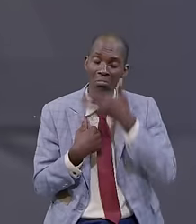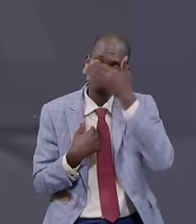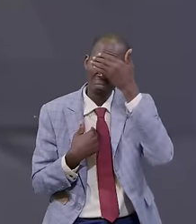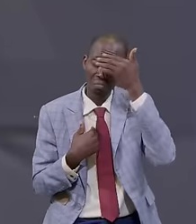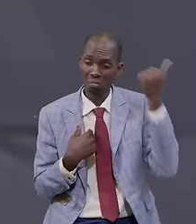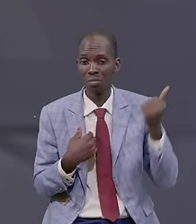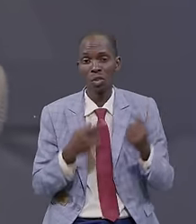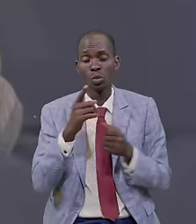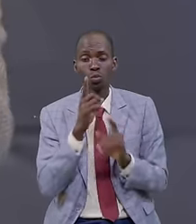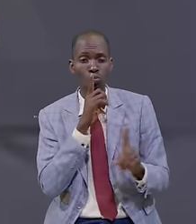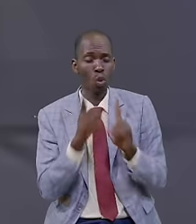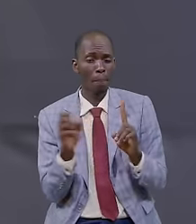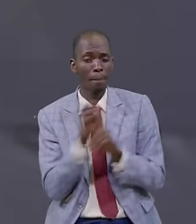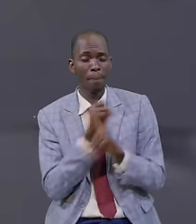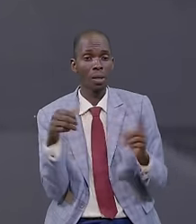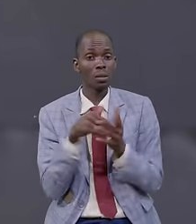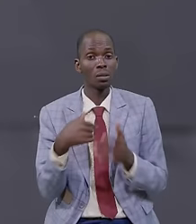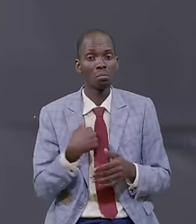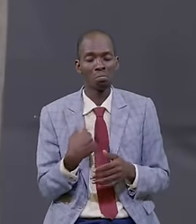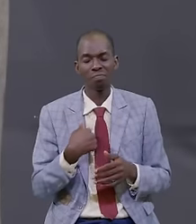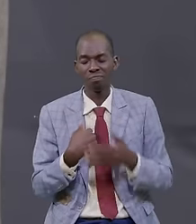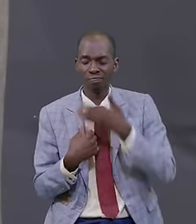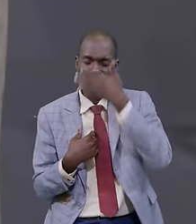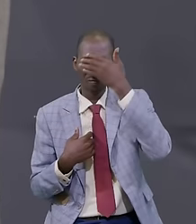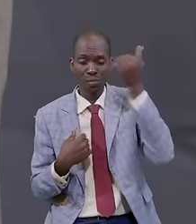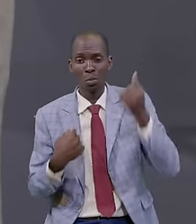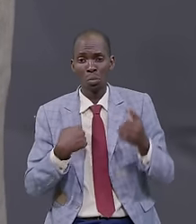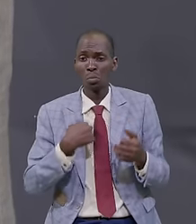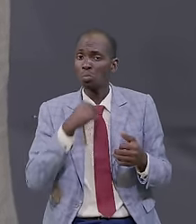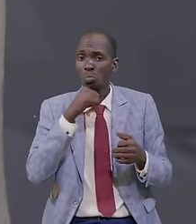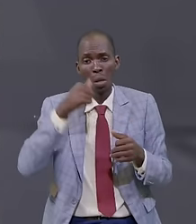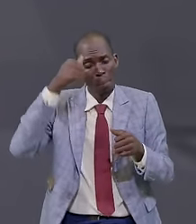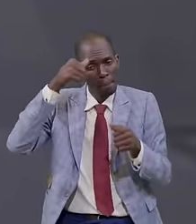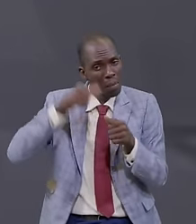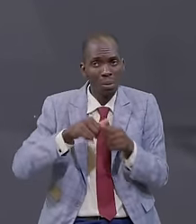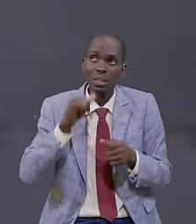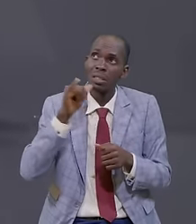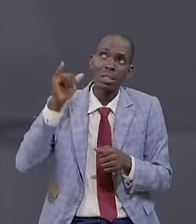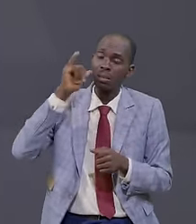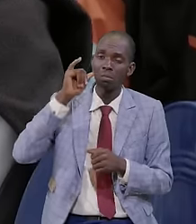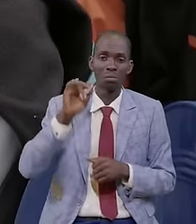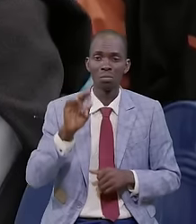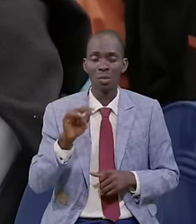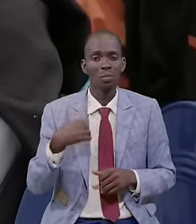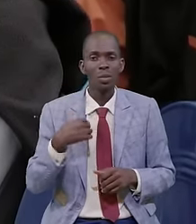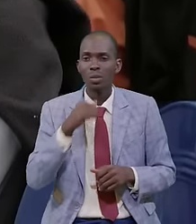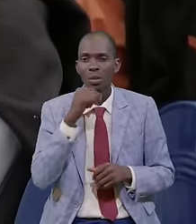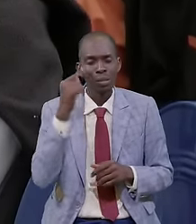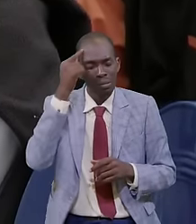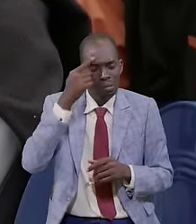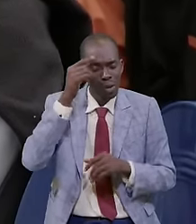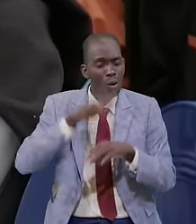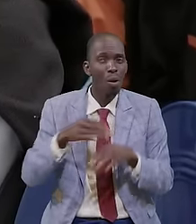I have forgotten. I'm not thinking of yesterday. I'm not thinking of what happened in the past. I'm